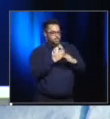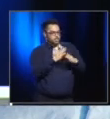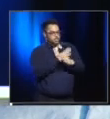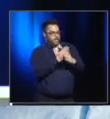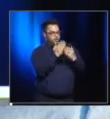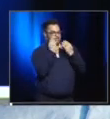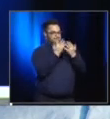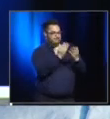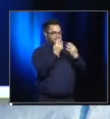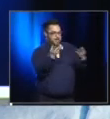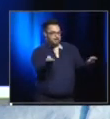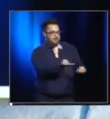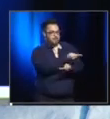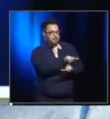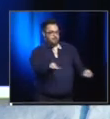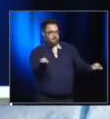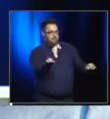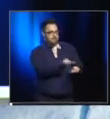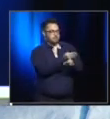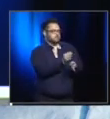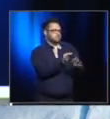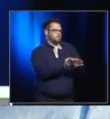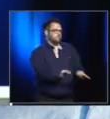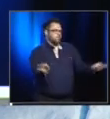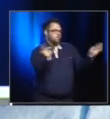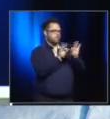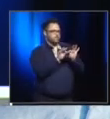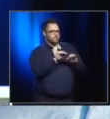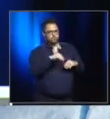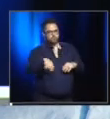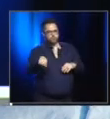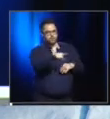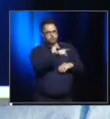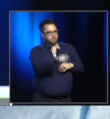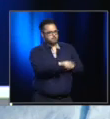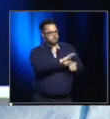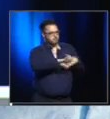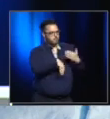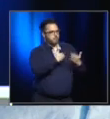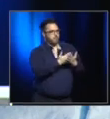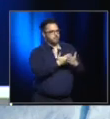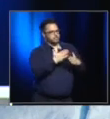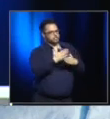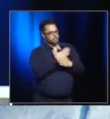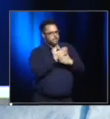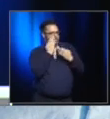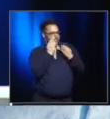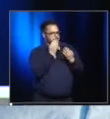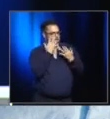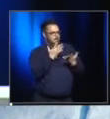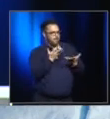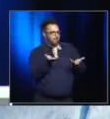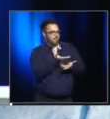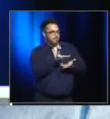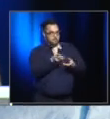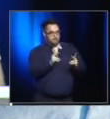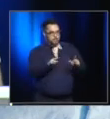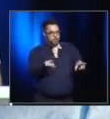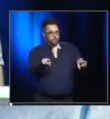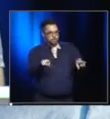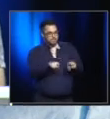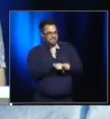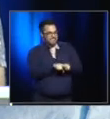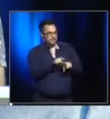data is fundamentally important. It's something we should all learn to do, is share our data with people that are doing big